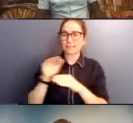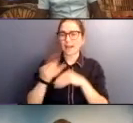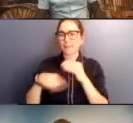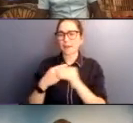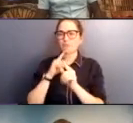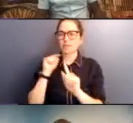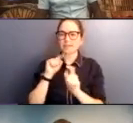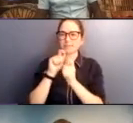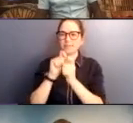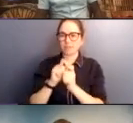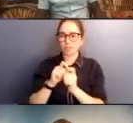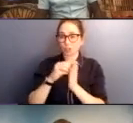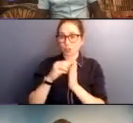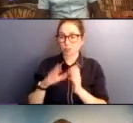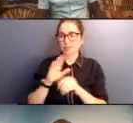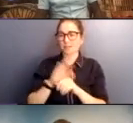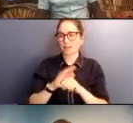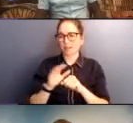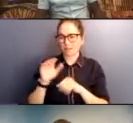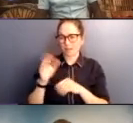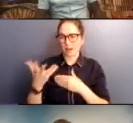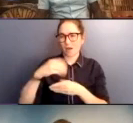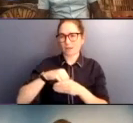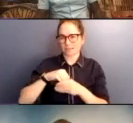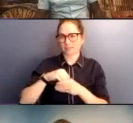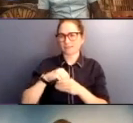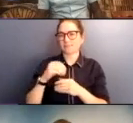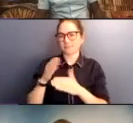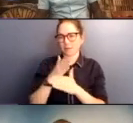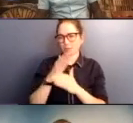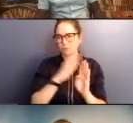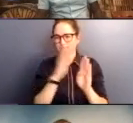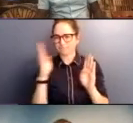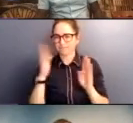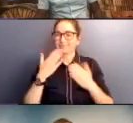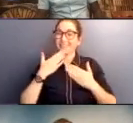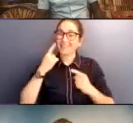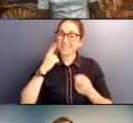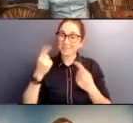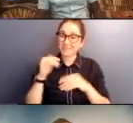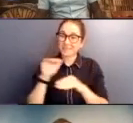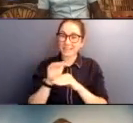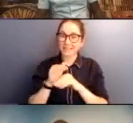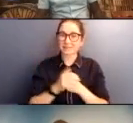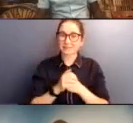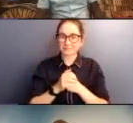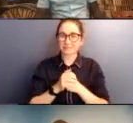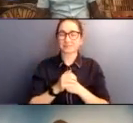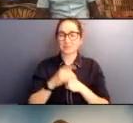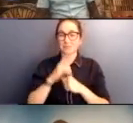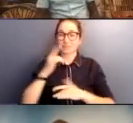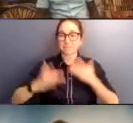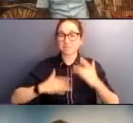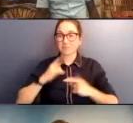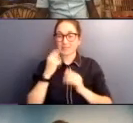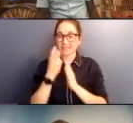about students on the autism spectrum. So thanks for being with us this evening, panelists. And we can't wait to dive into the